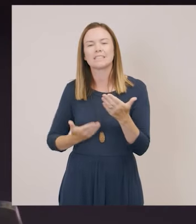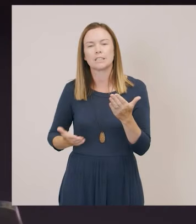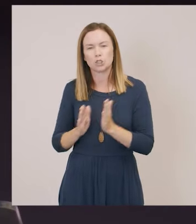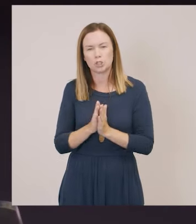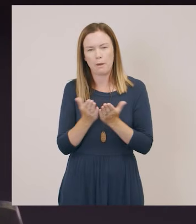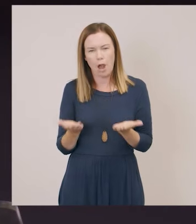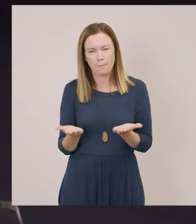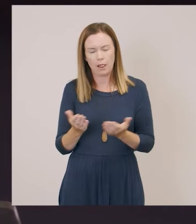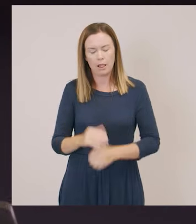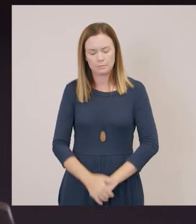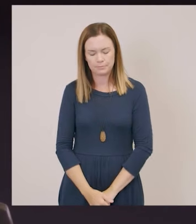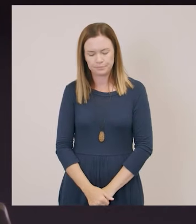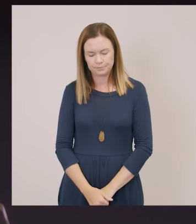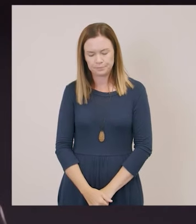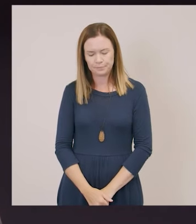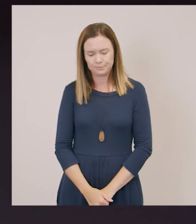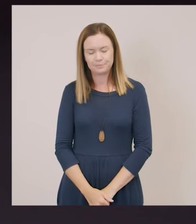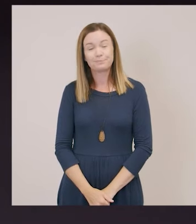version.